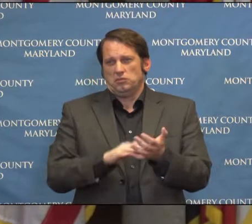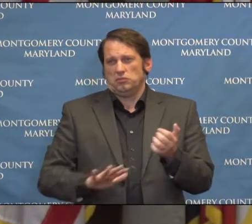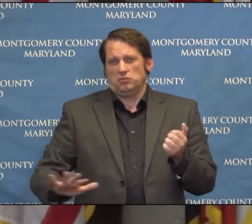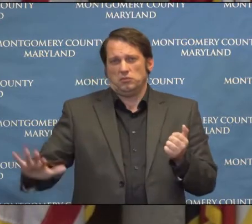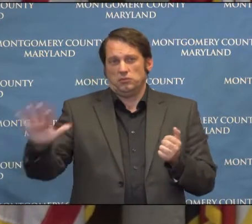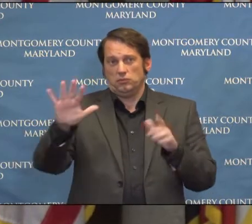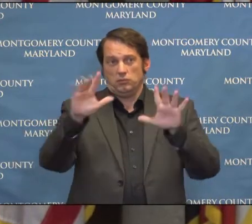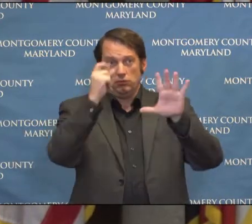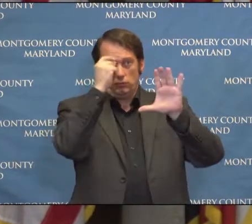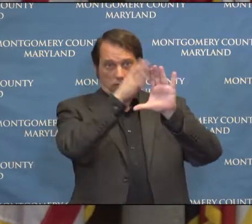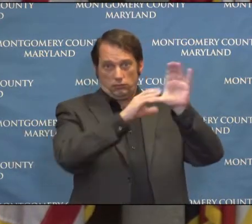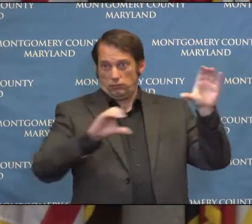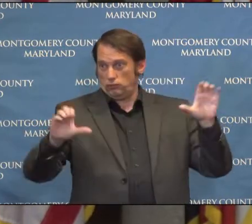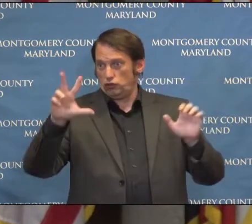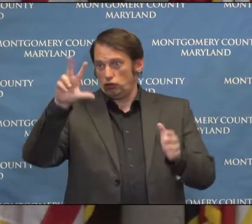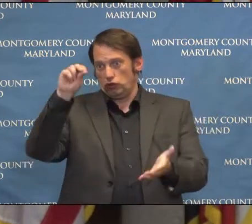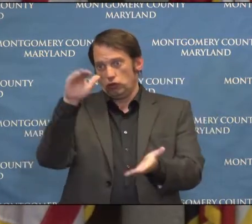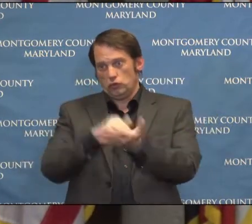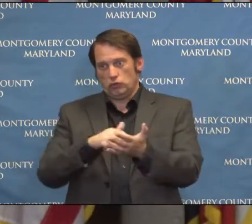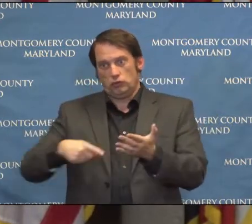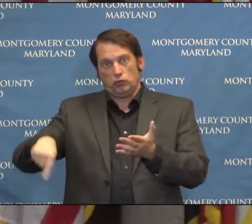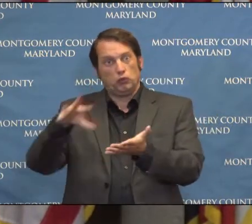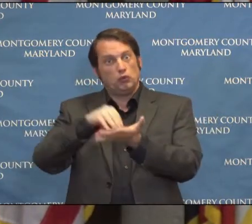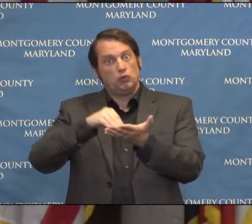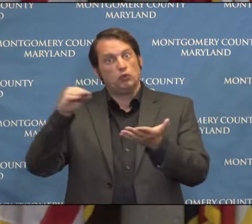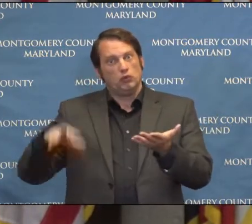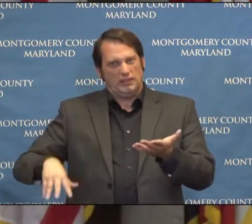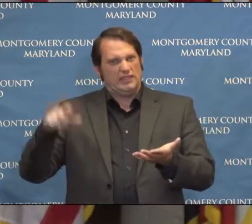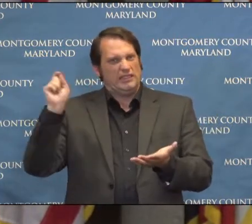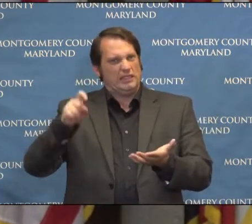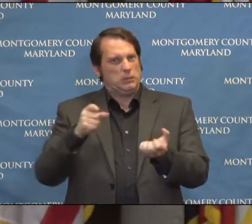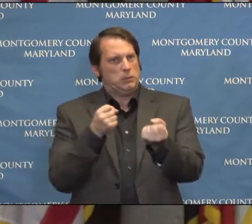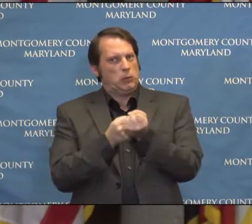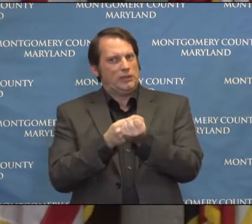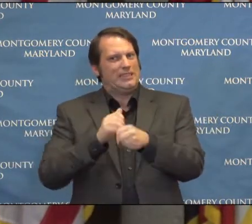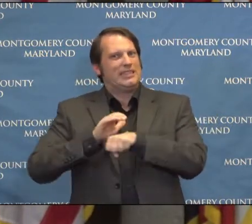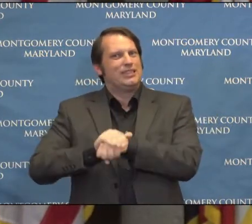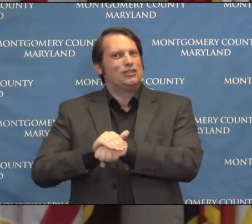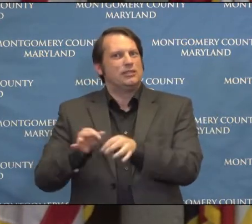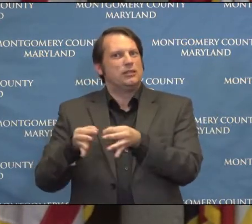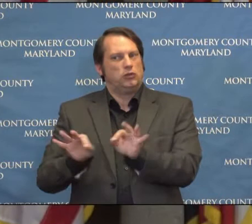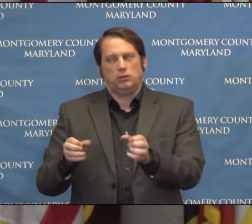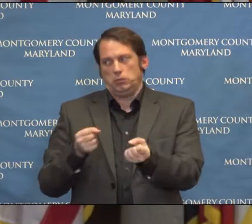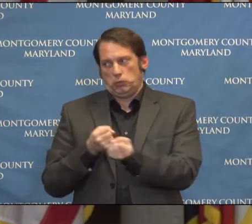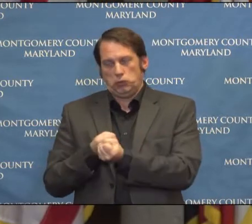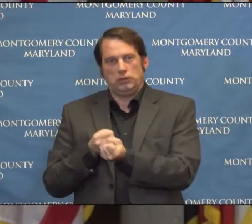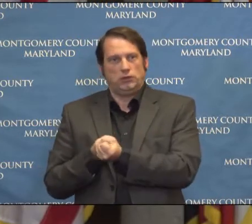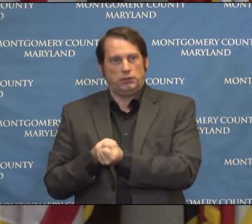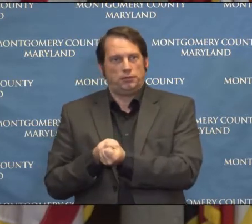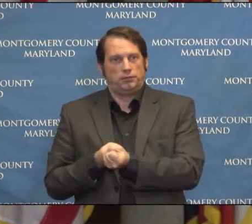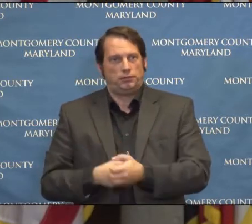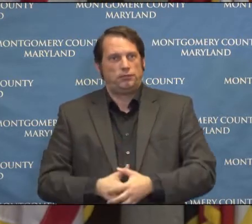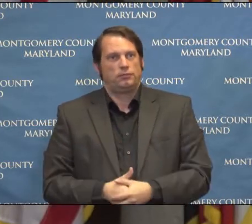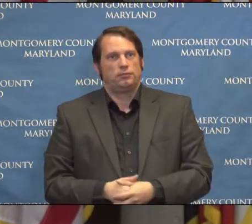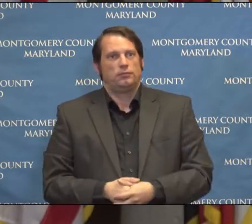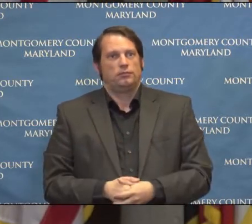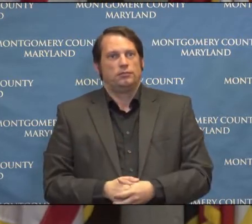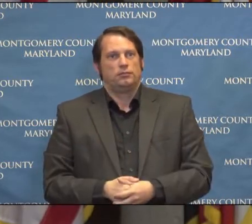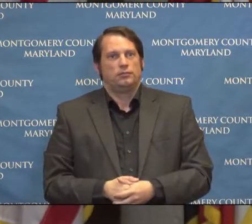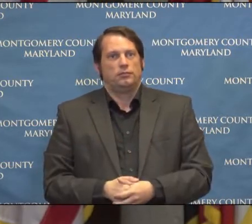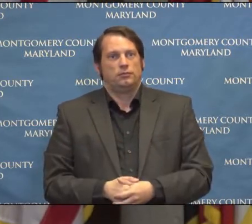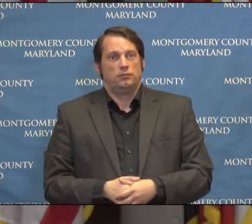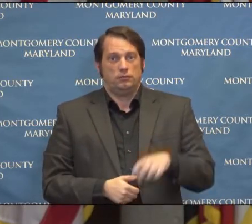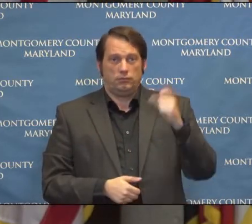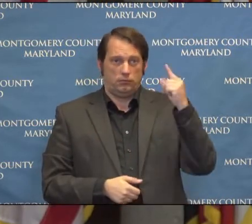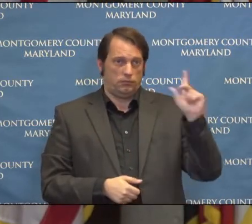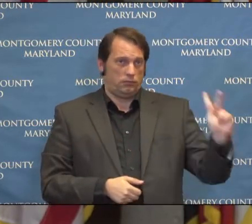services, ESOL support. And among those students, they of course range from pre-K through 12th grade. In